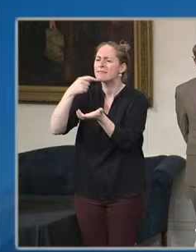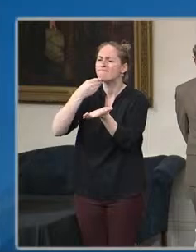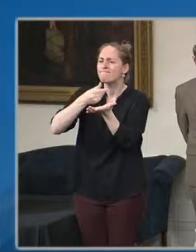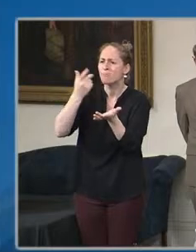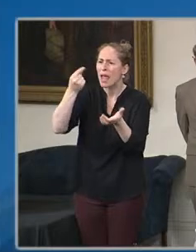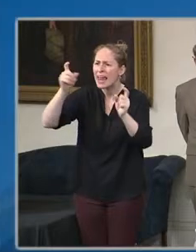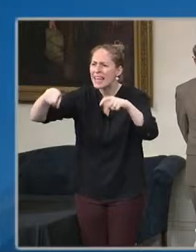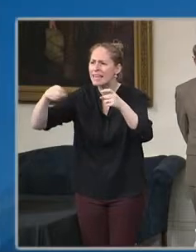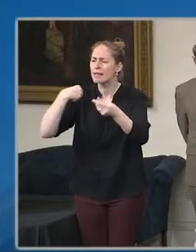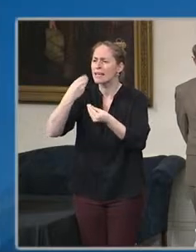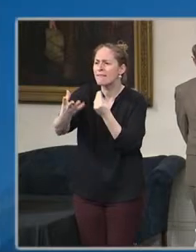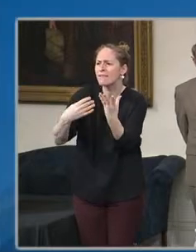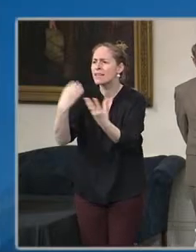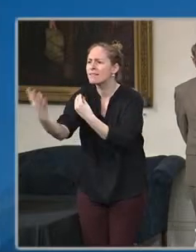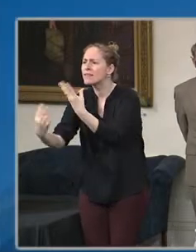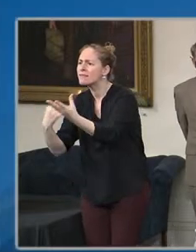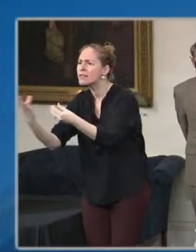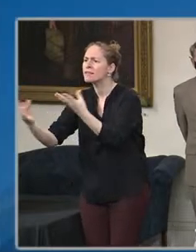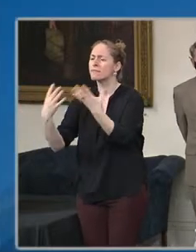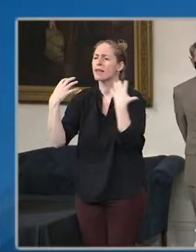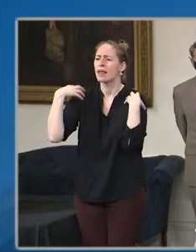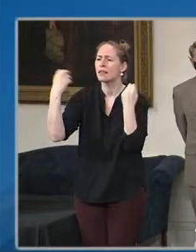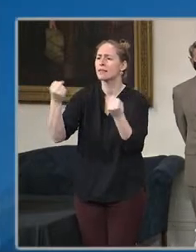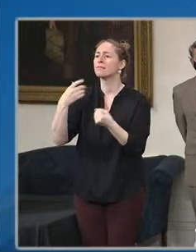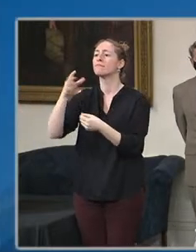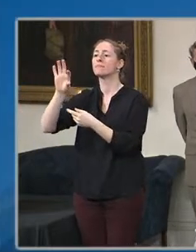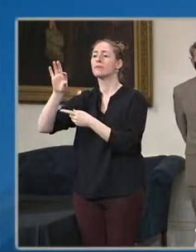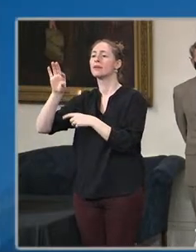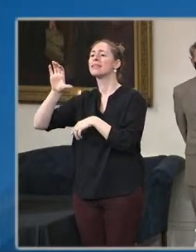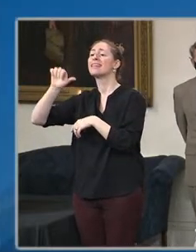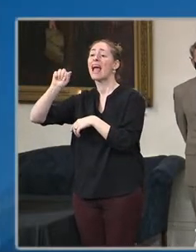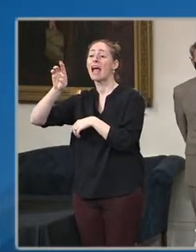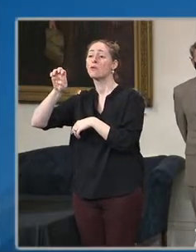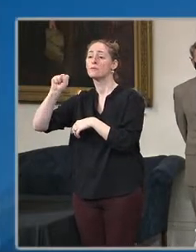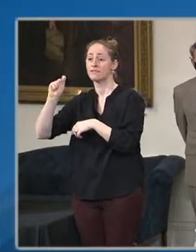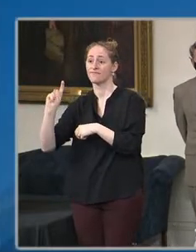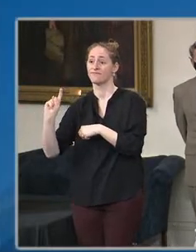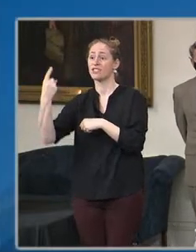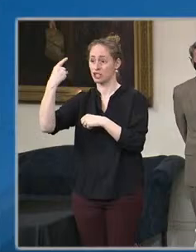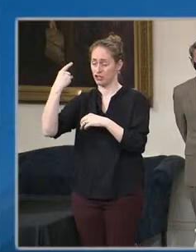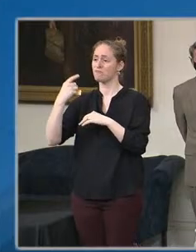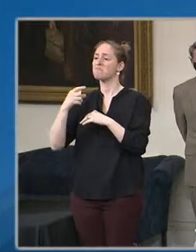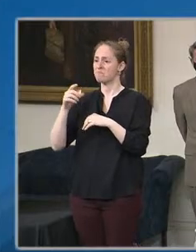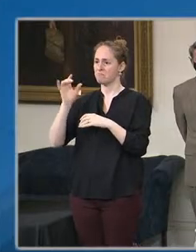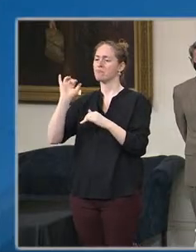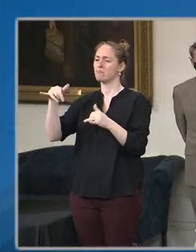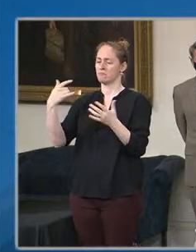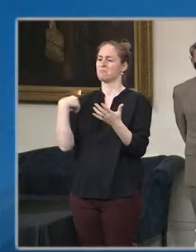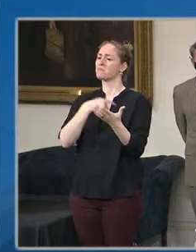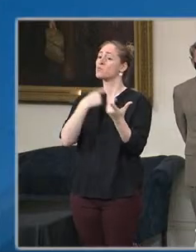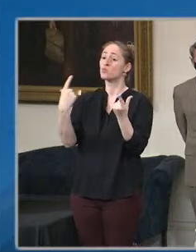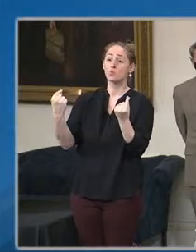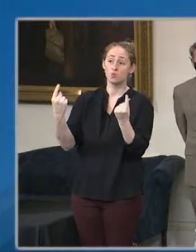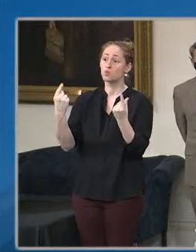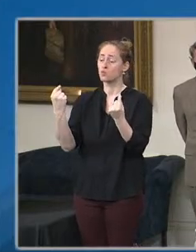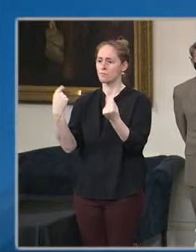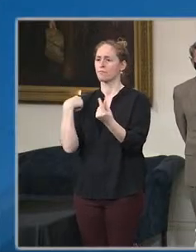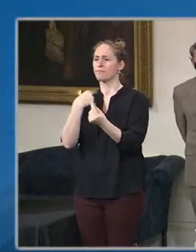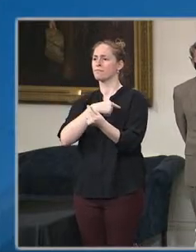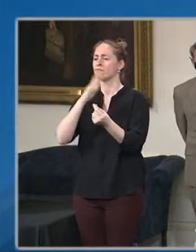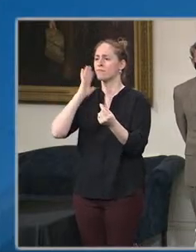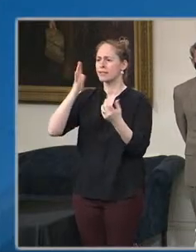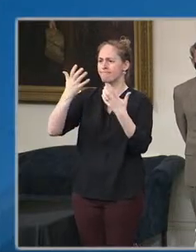work with local health improvement coalitions to combat social and health disparities for people who have